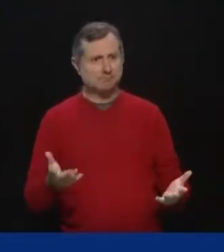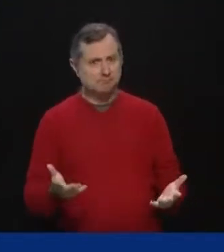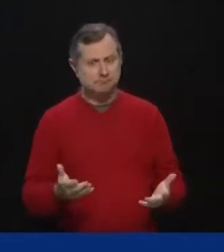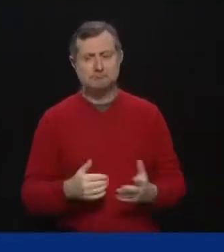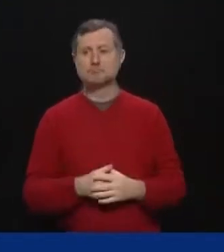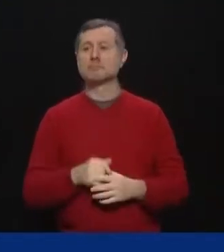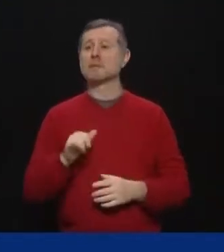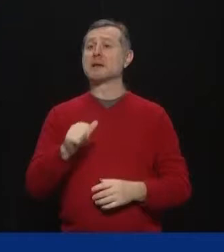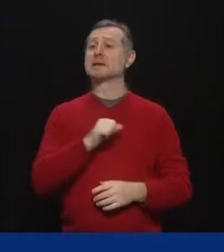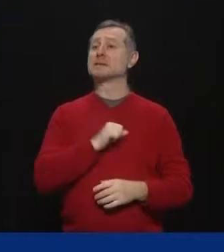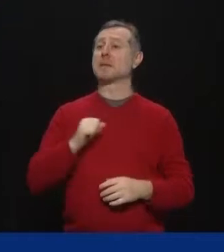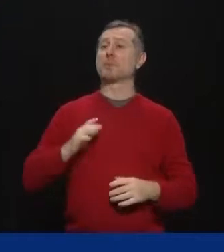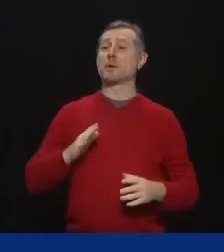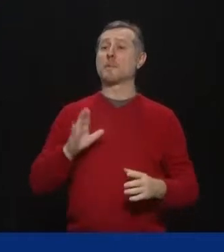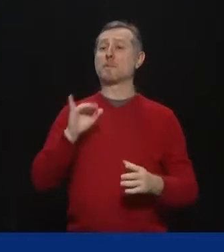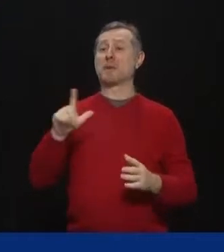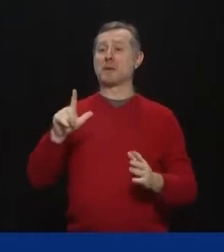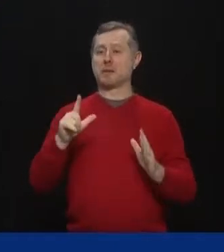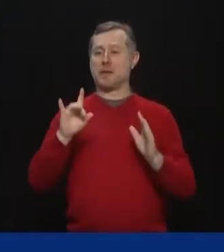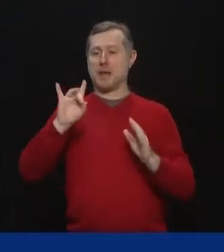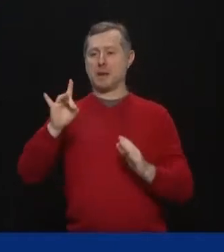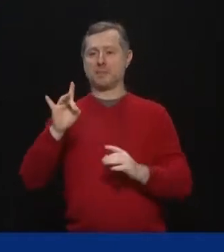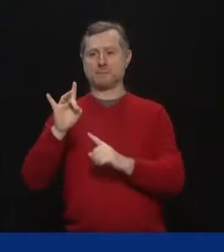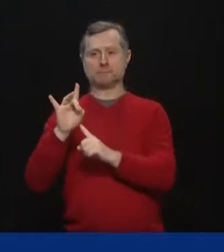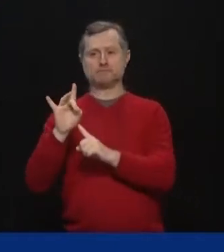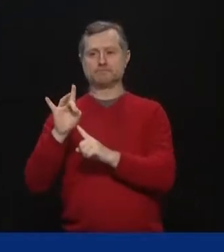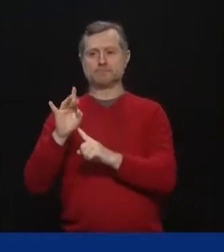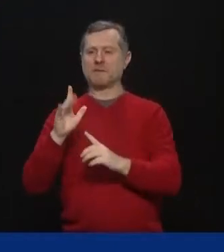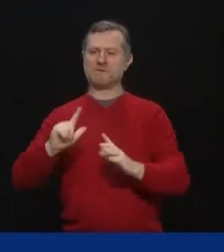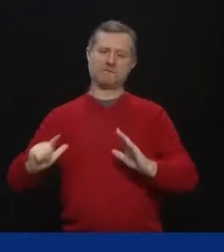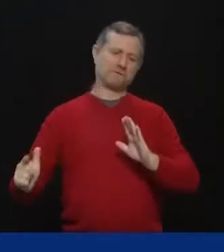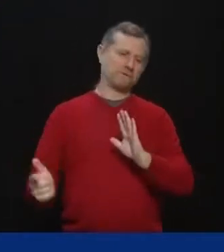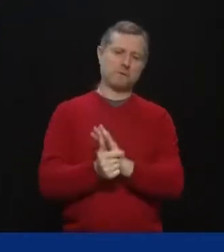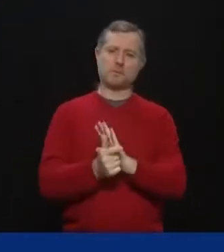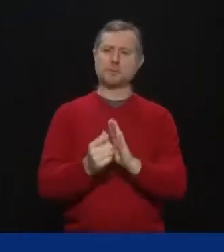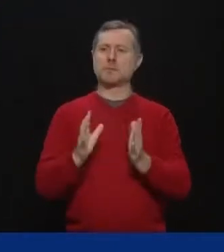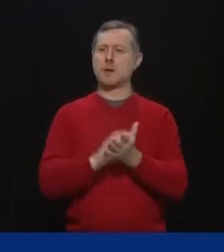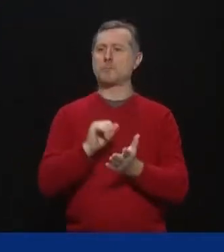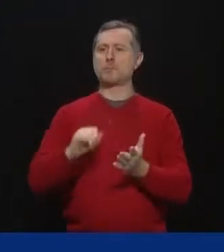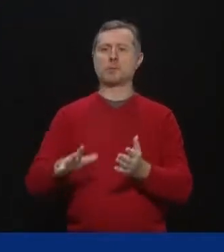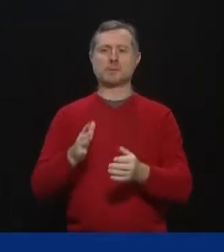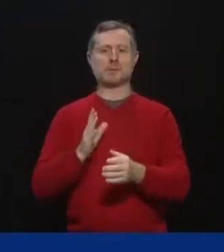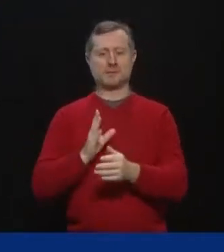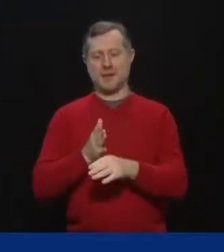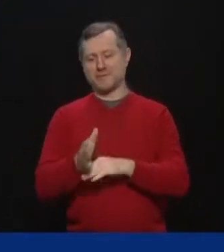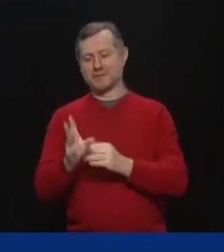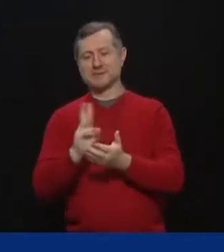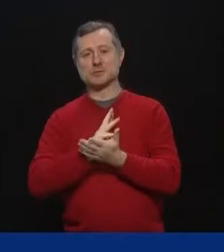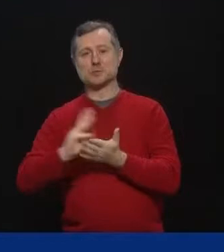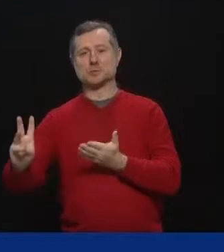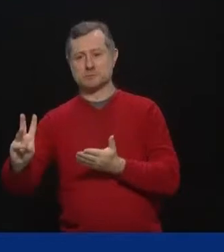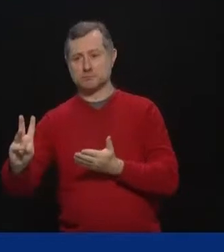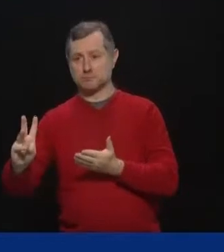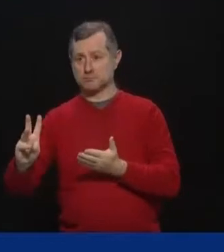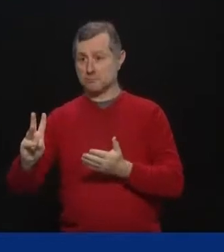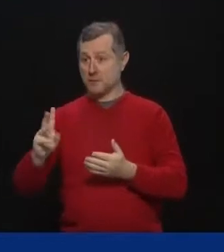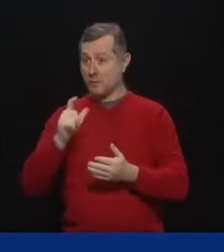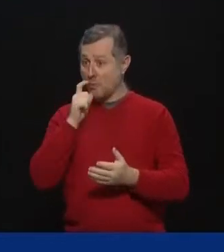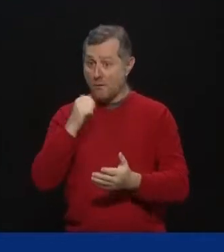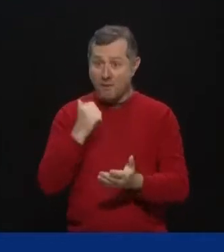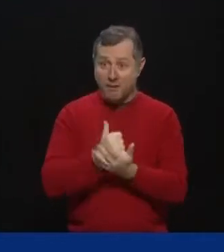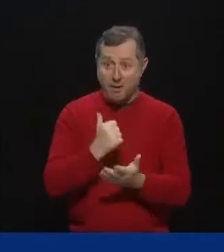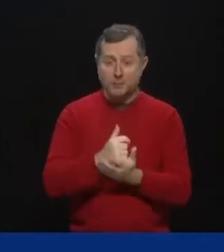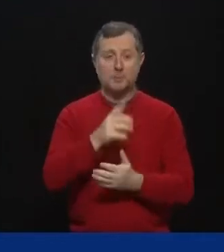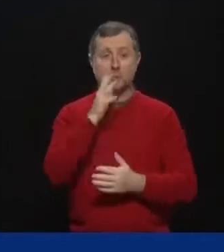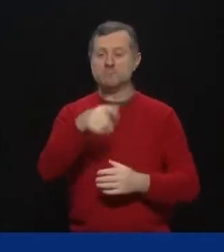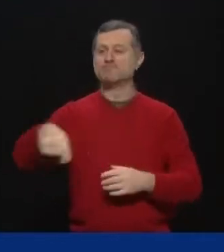bans abortion after 6 weeks of pregnancy and places a bounty on the heads of providers, support systems, and anyone who helps someone access